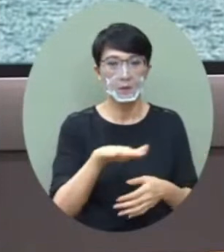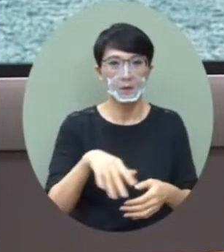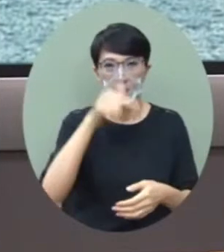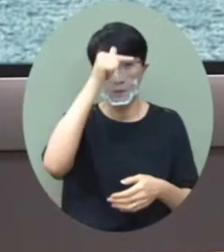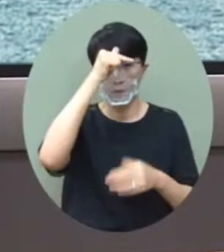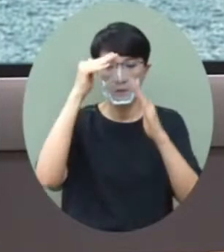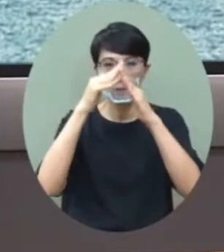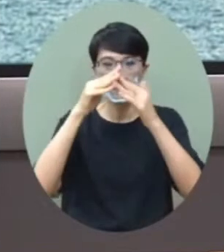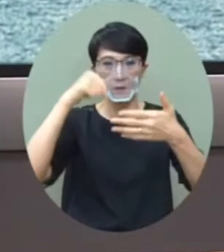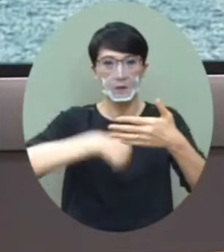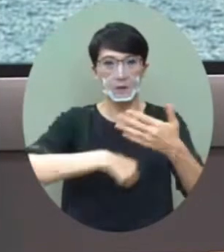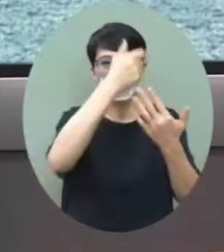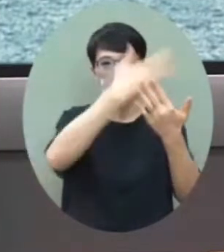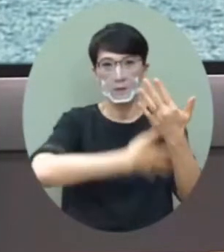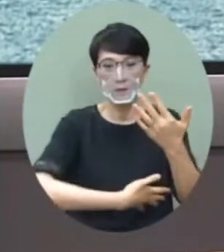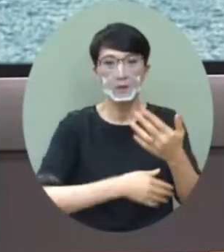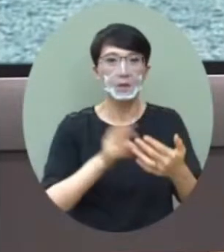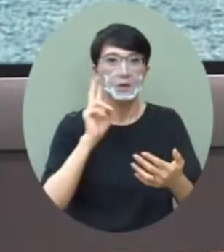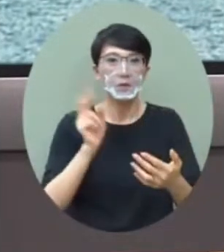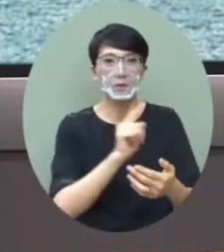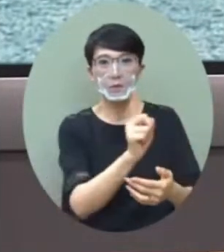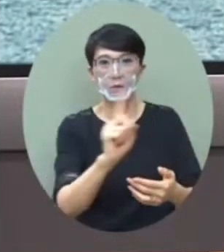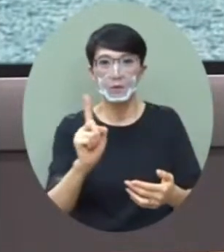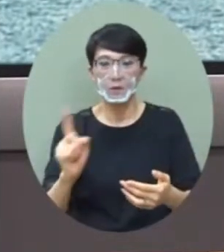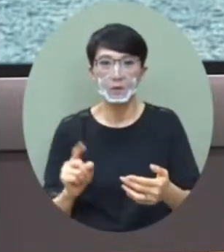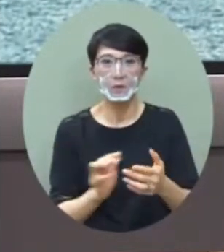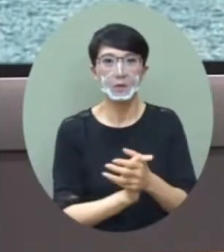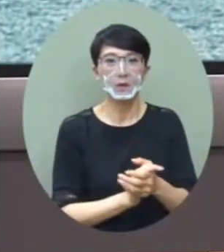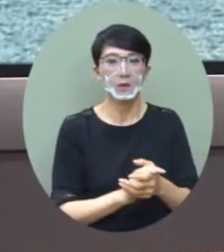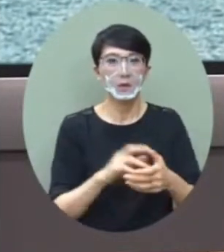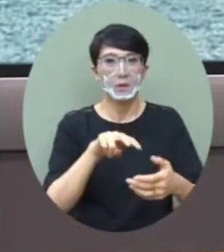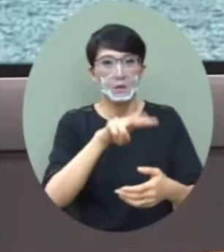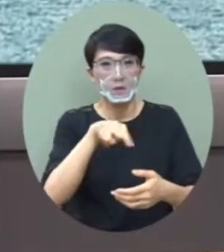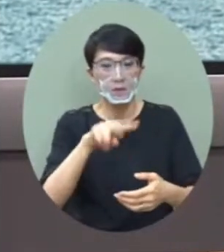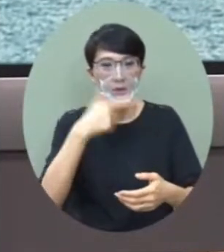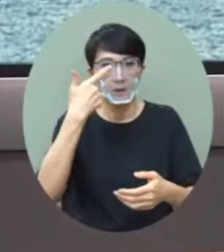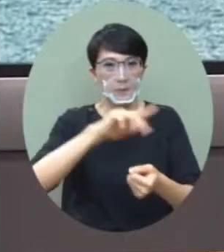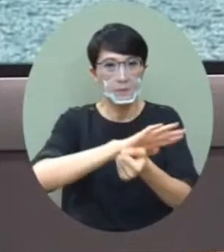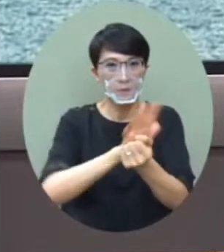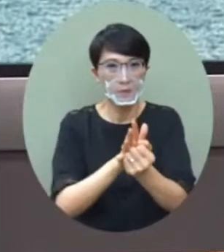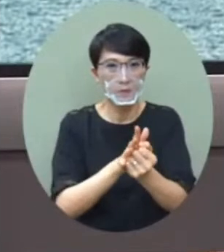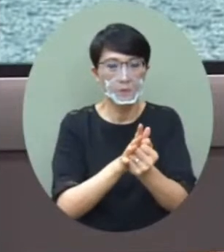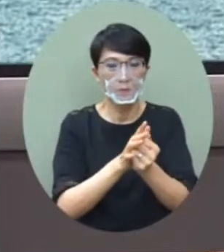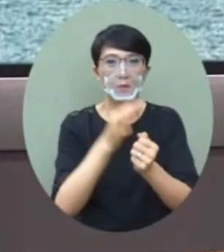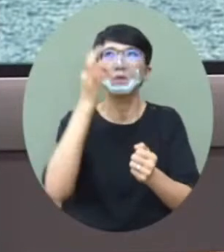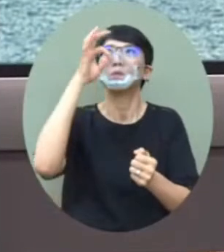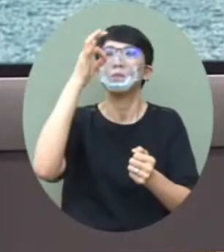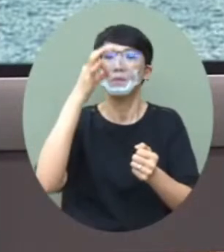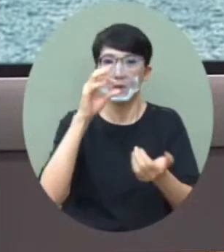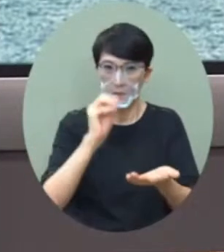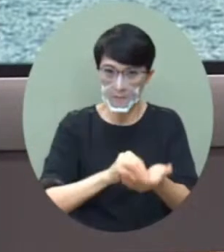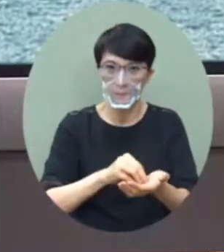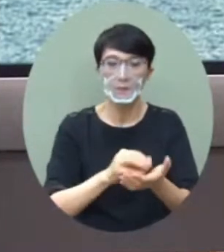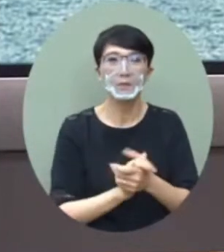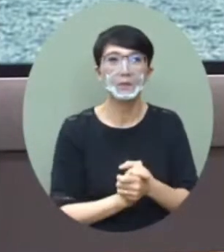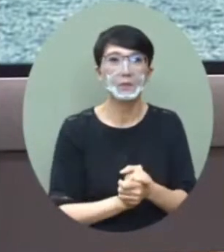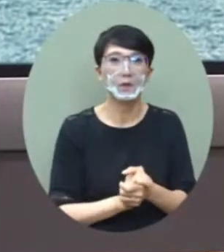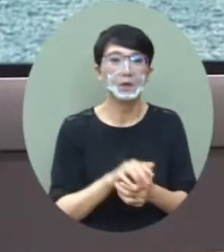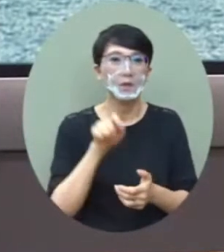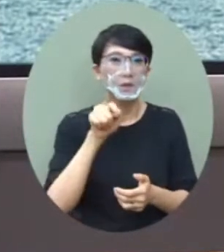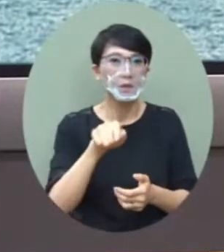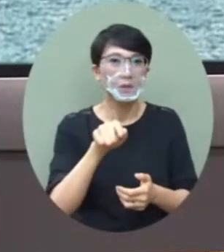because we have this policy in our hospital. Anyone admitted to a hospital will